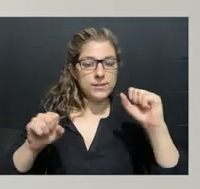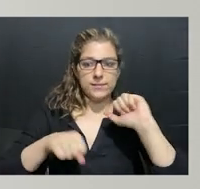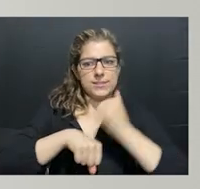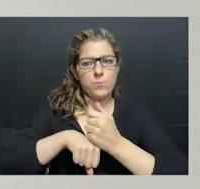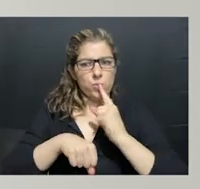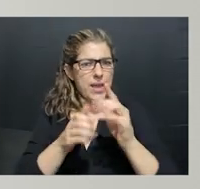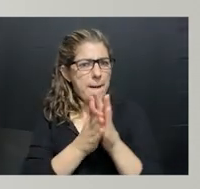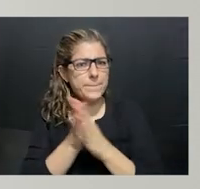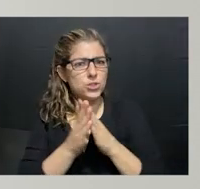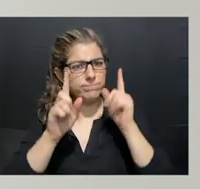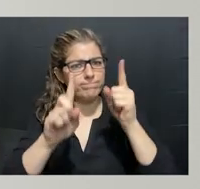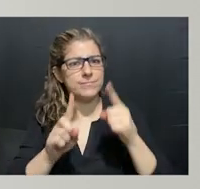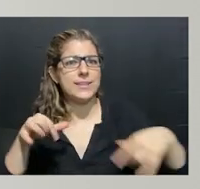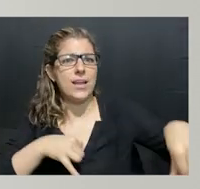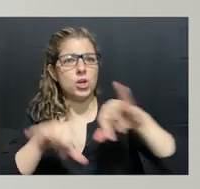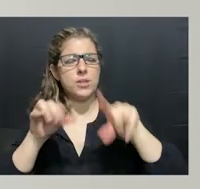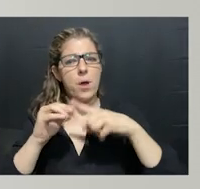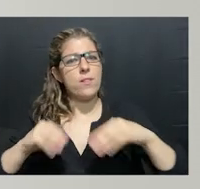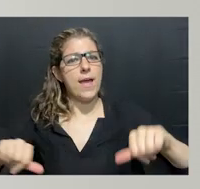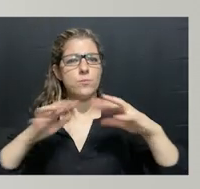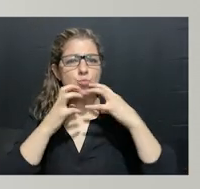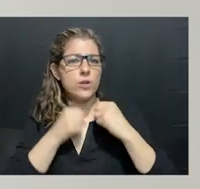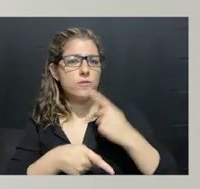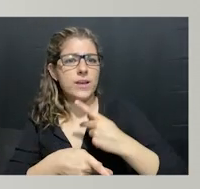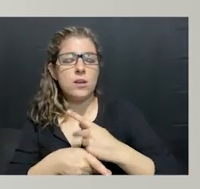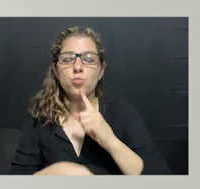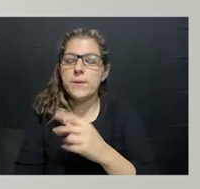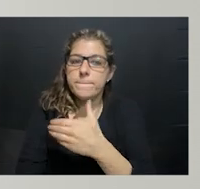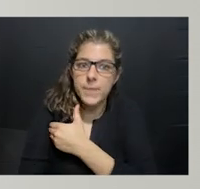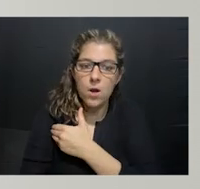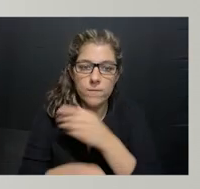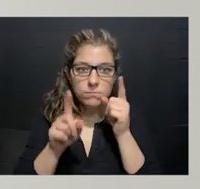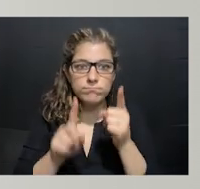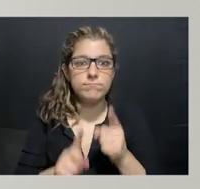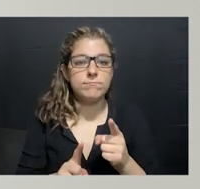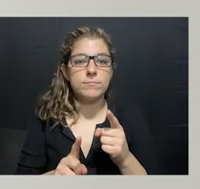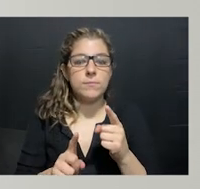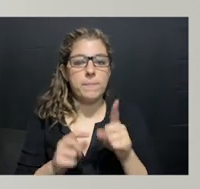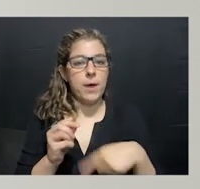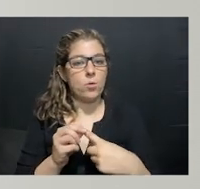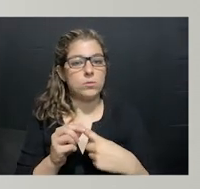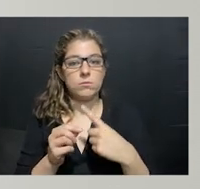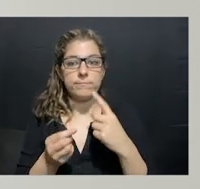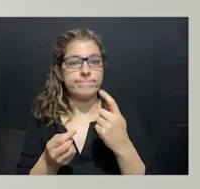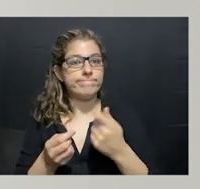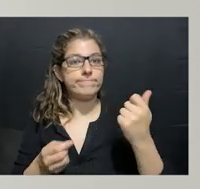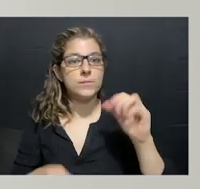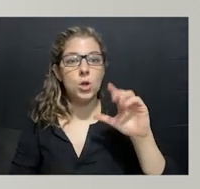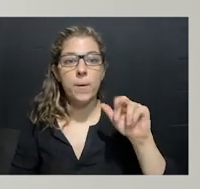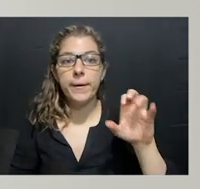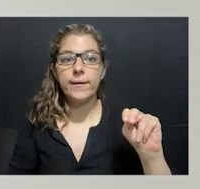ambitious standards on land preservation, but really powerful aspirational standards on the elimination of